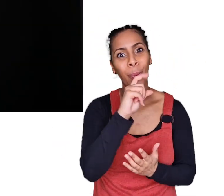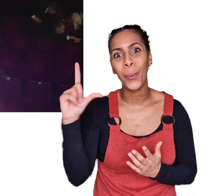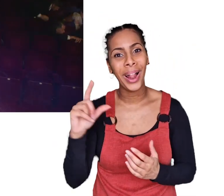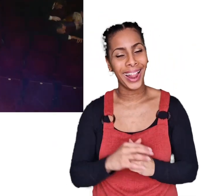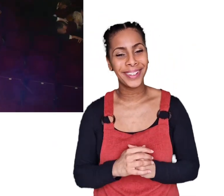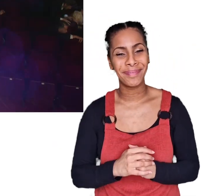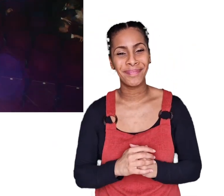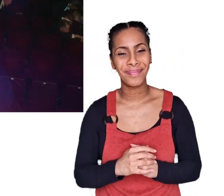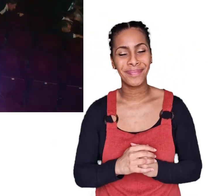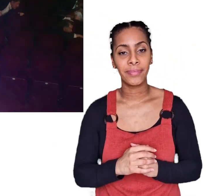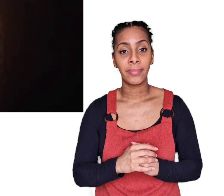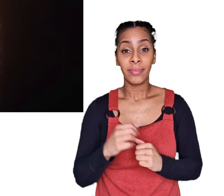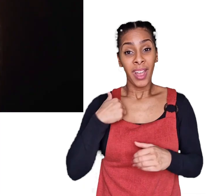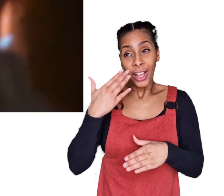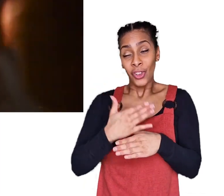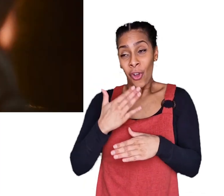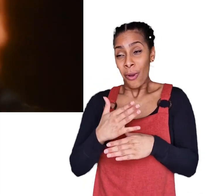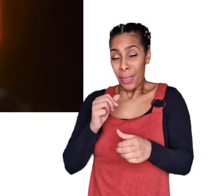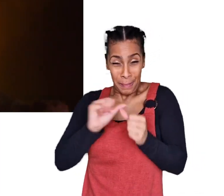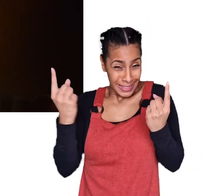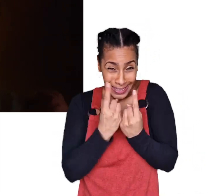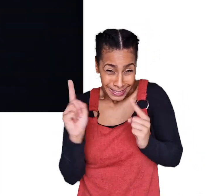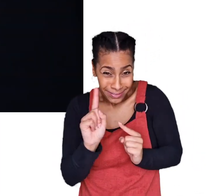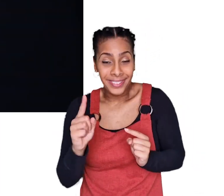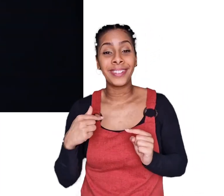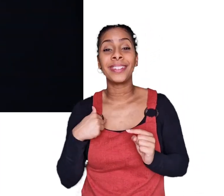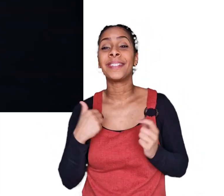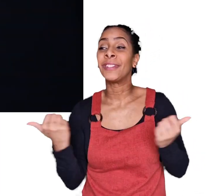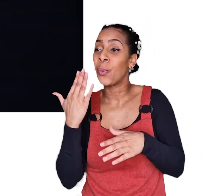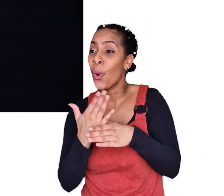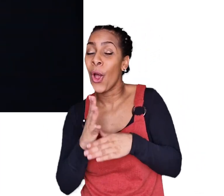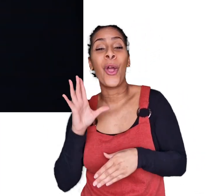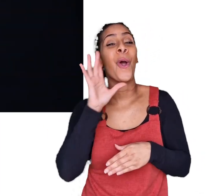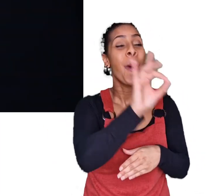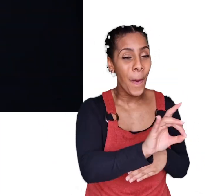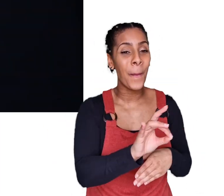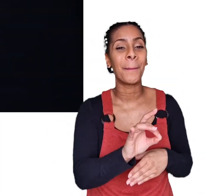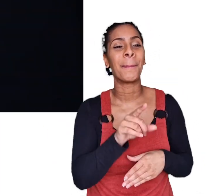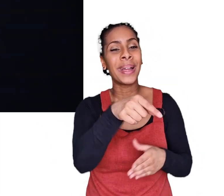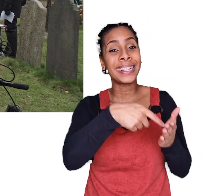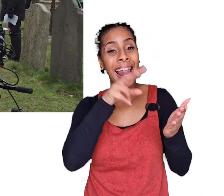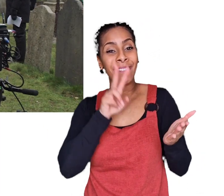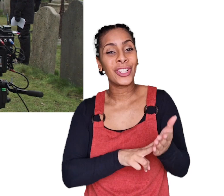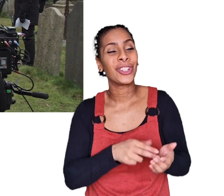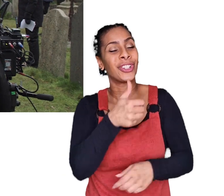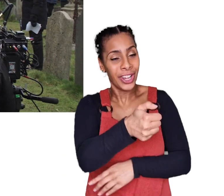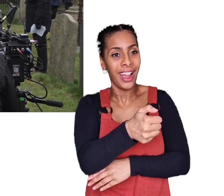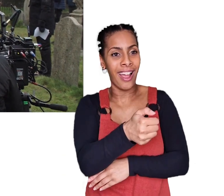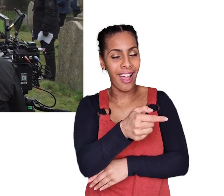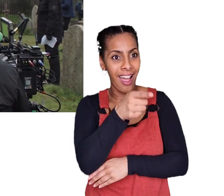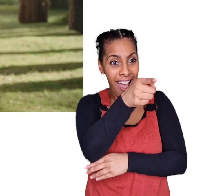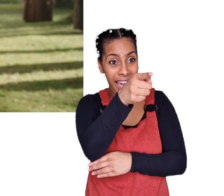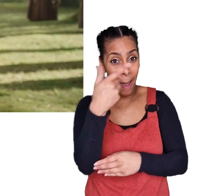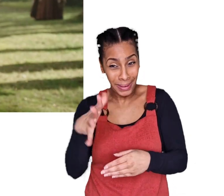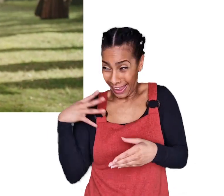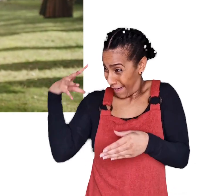thing about my job is you go home and you turn on the television and that thing you worked on is now